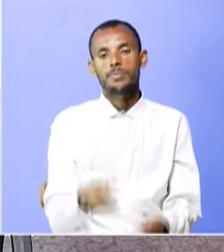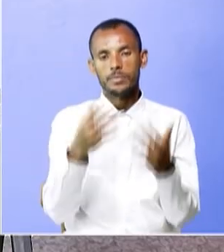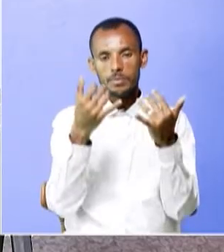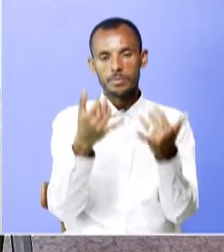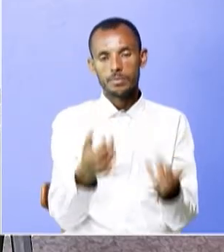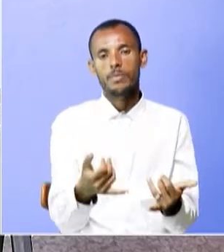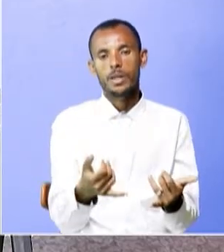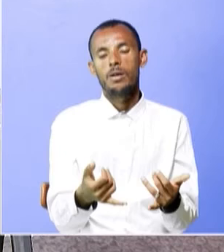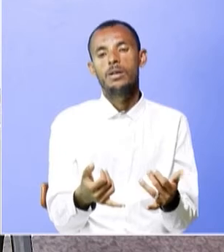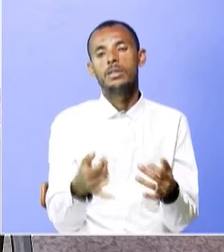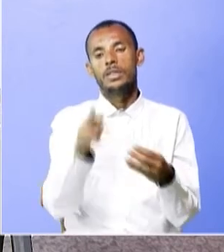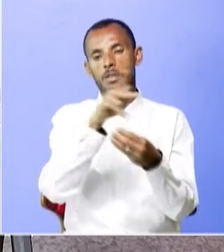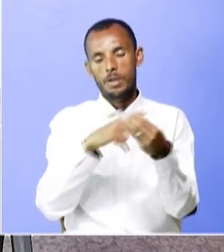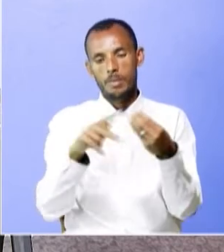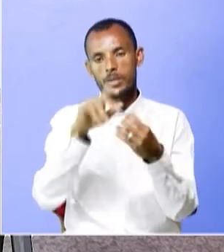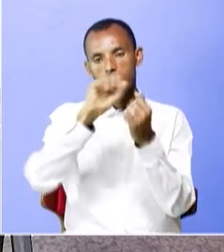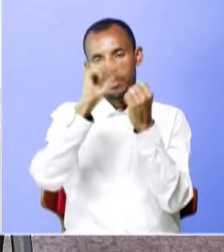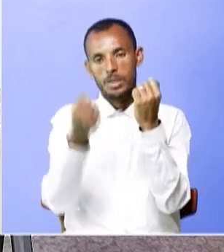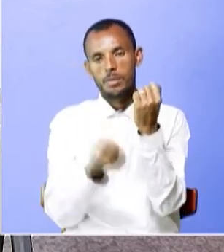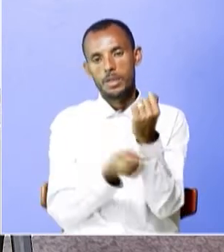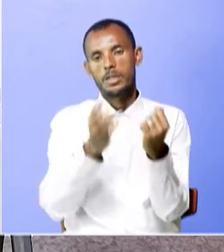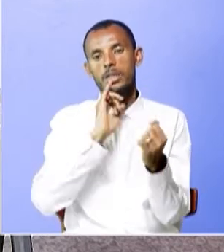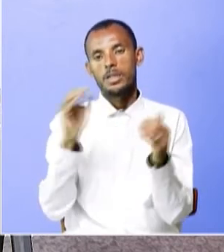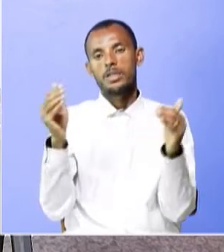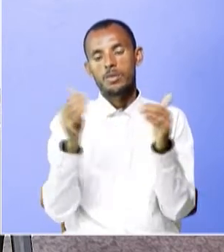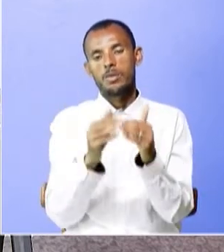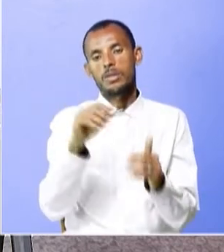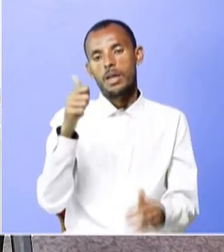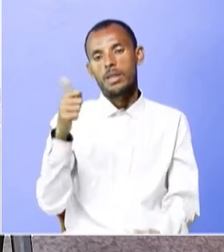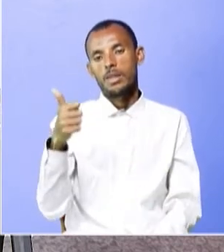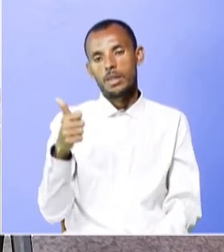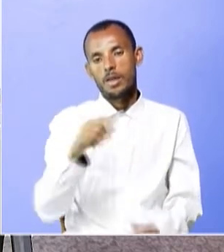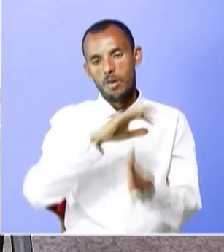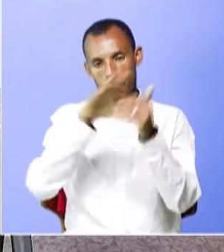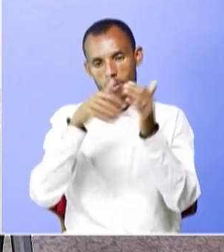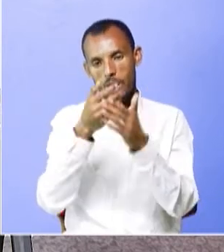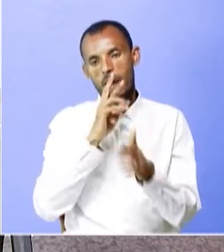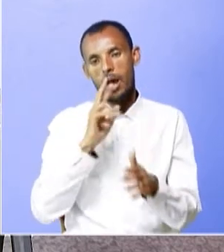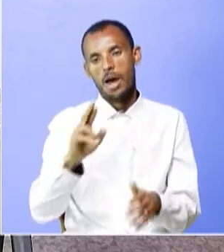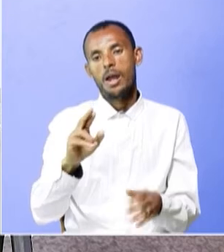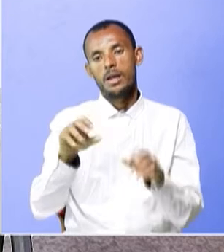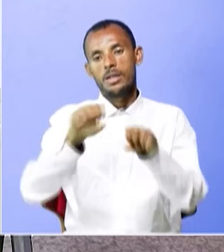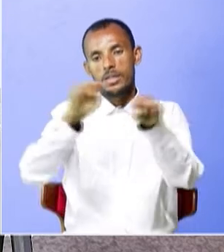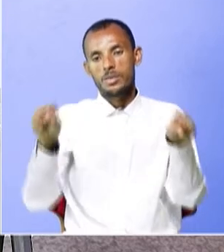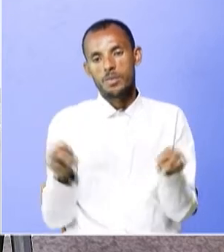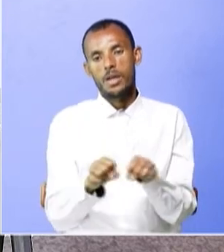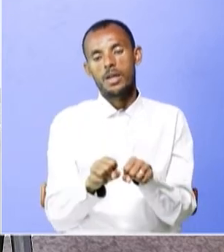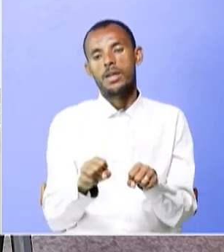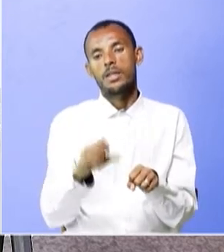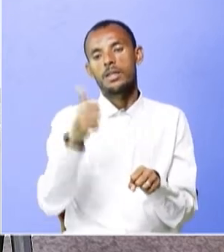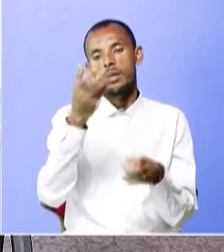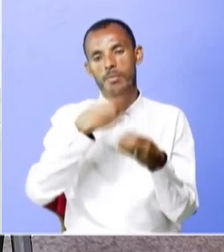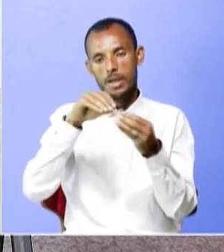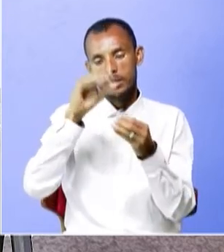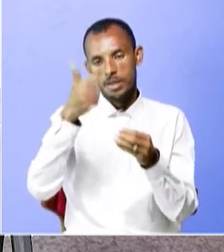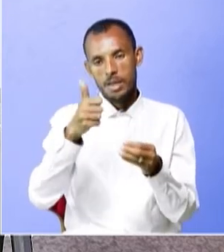now the perimeter of the base is, look, this is 10, this is 10, it's a square base, so 10 plus